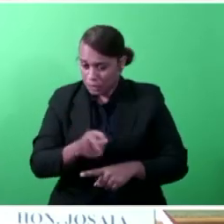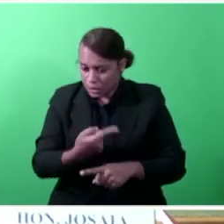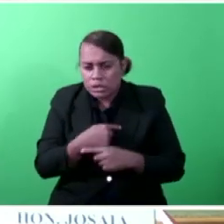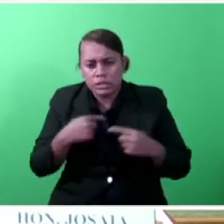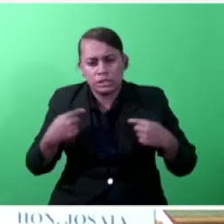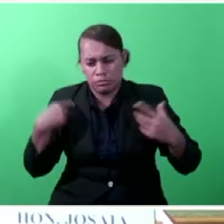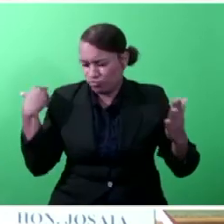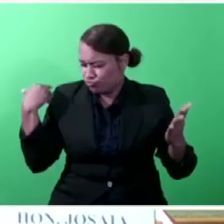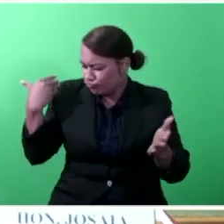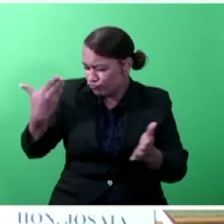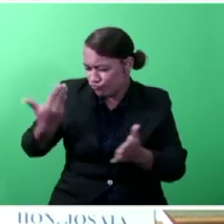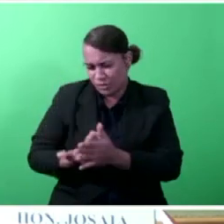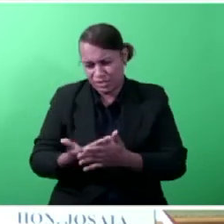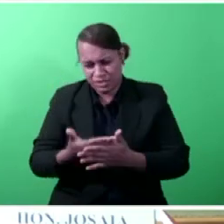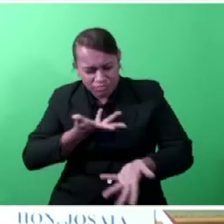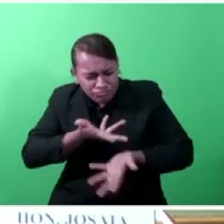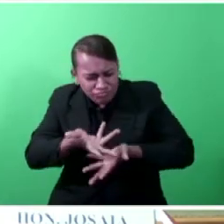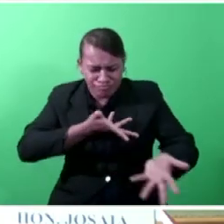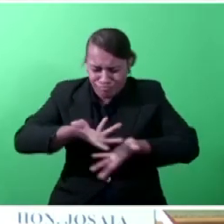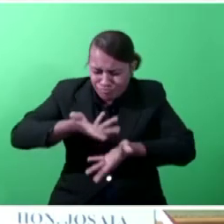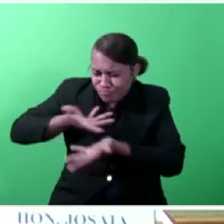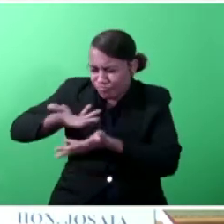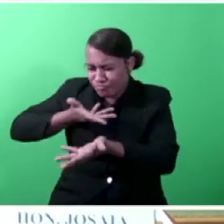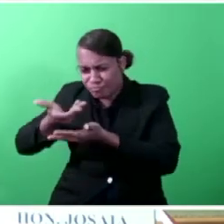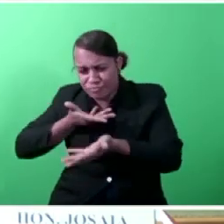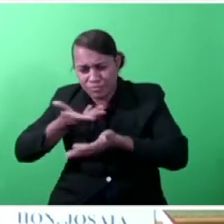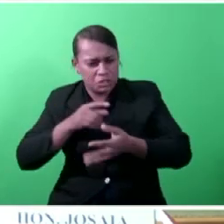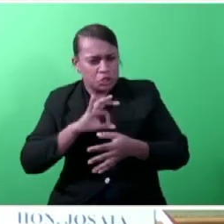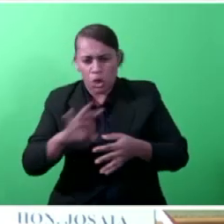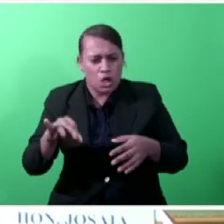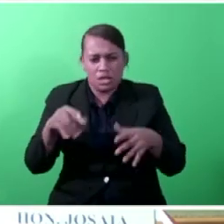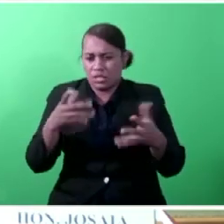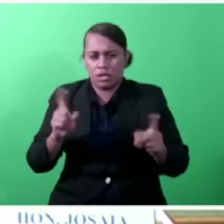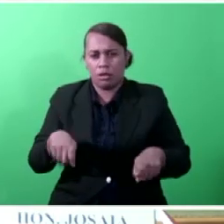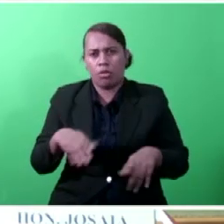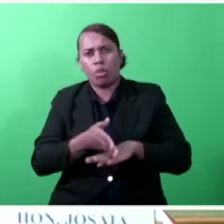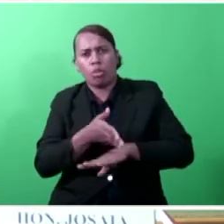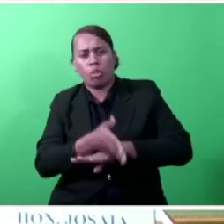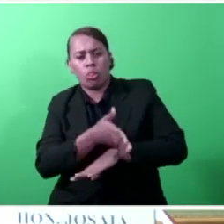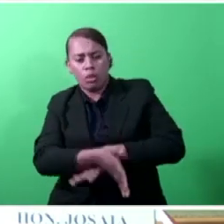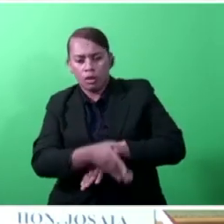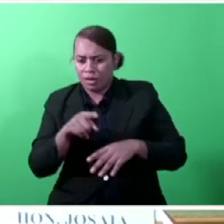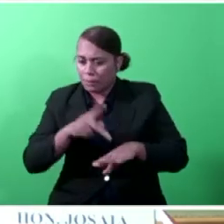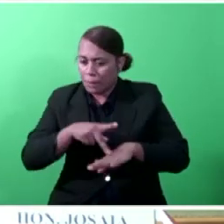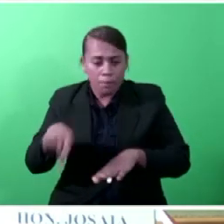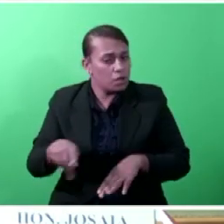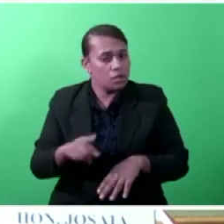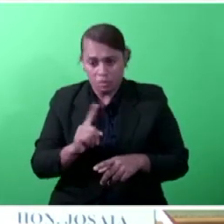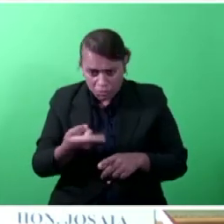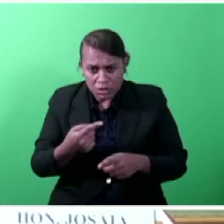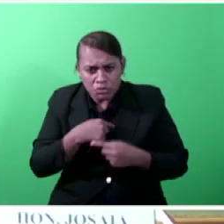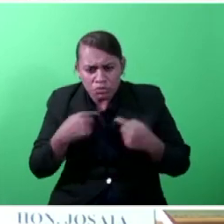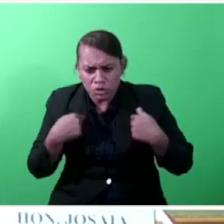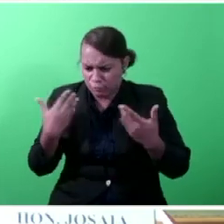of consultations. It should not linger in Parliament, but indeed be something that we could launch